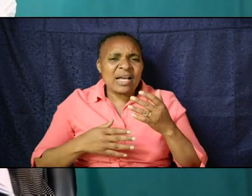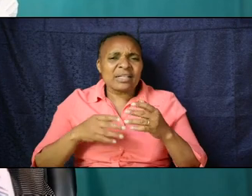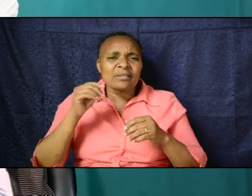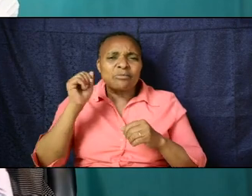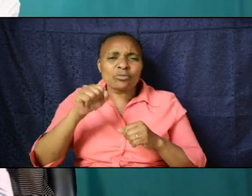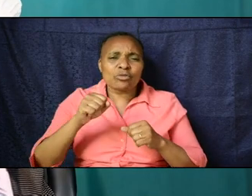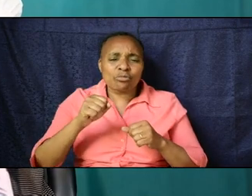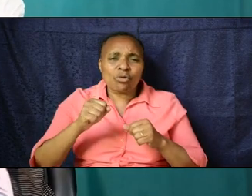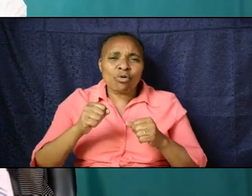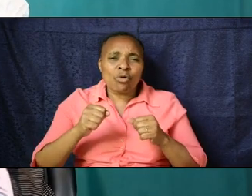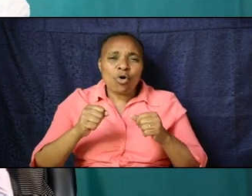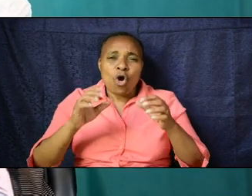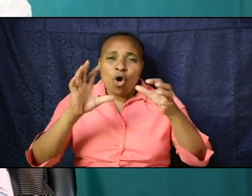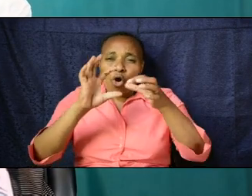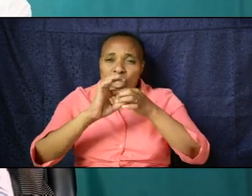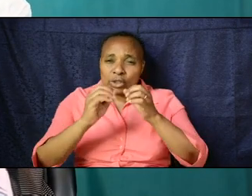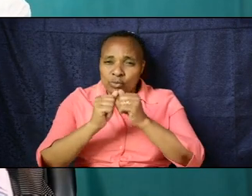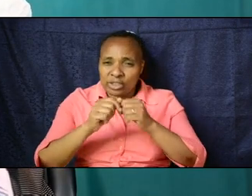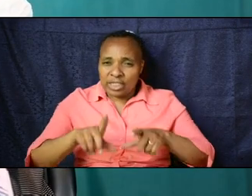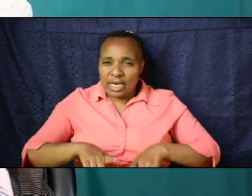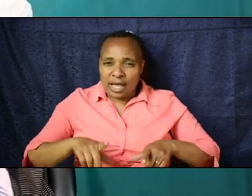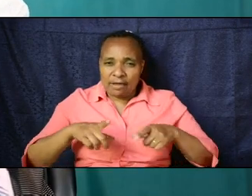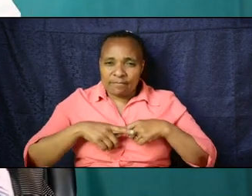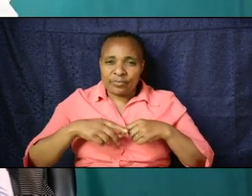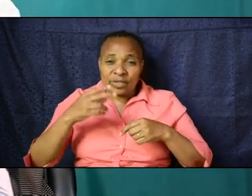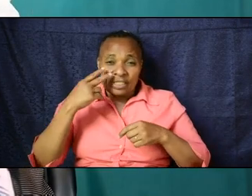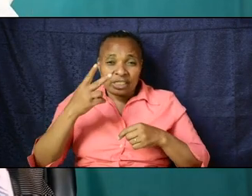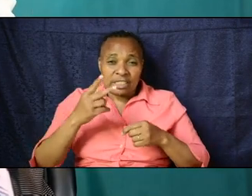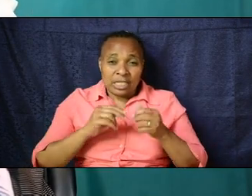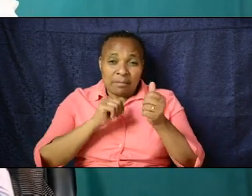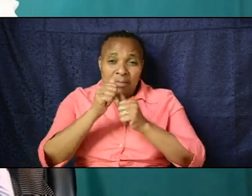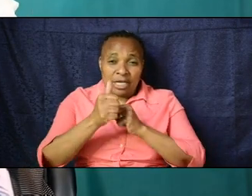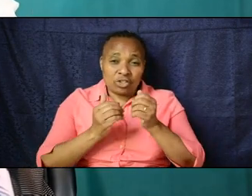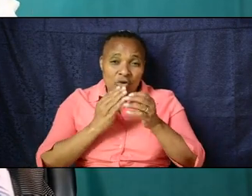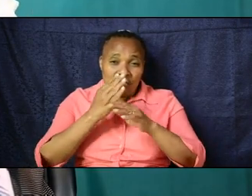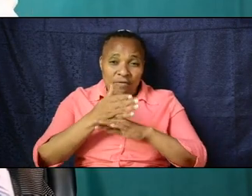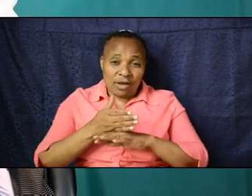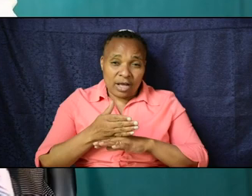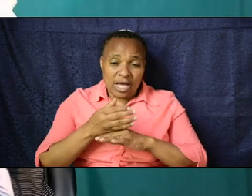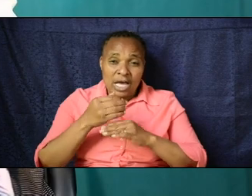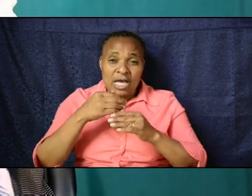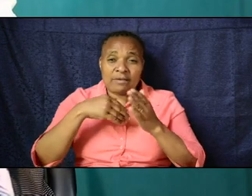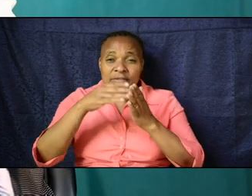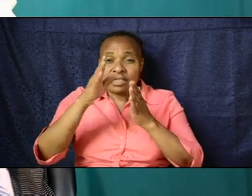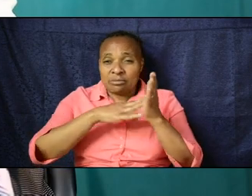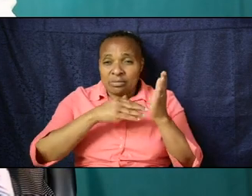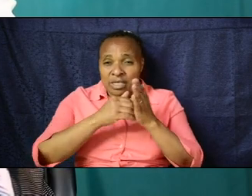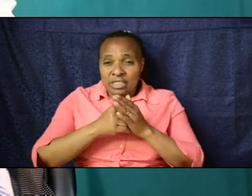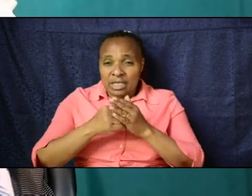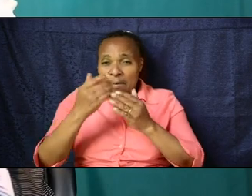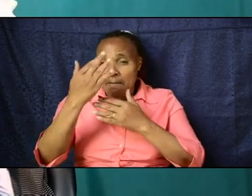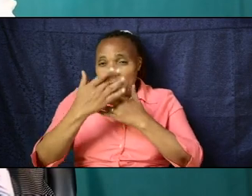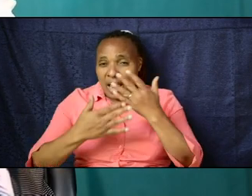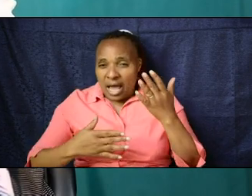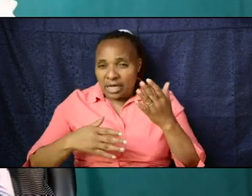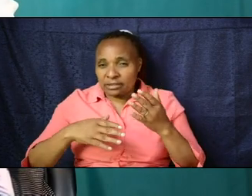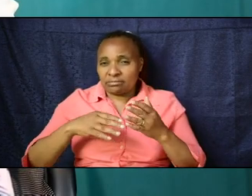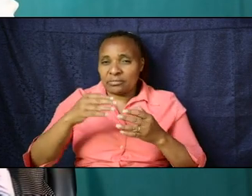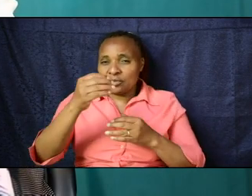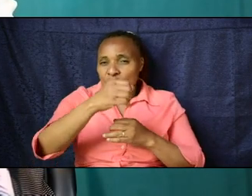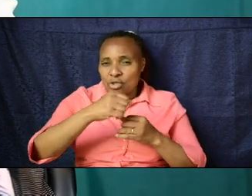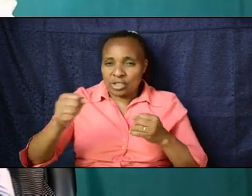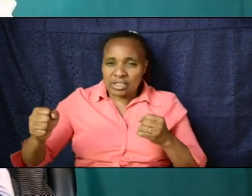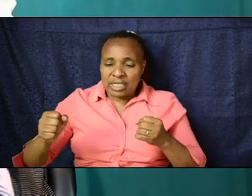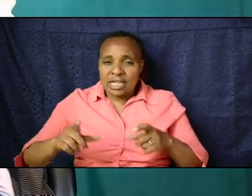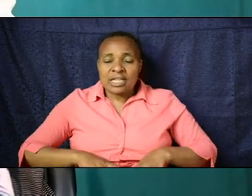paralleled with life, and as you can see in the story of the Passover, if they smeared blood on the doorposts of their houses, the lives of